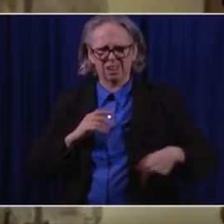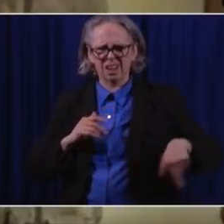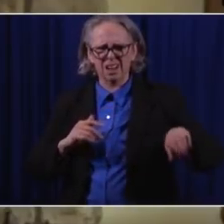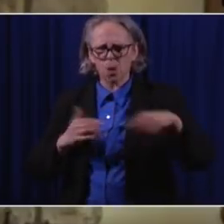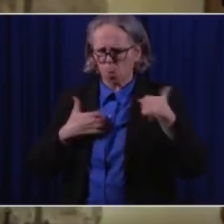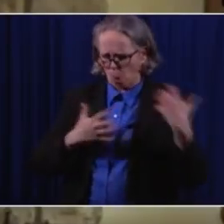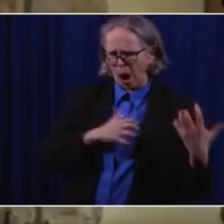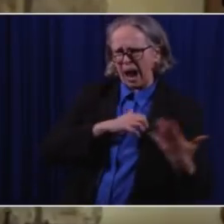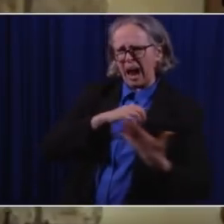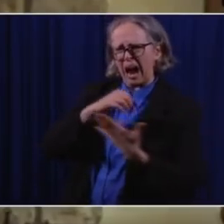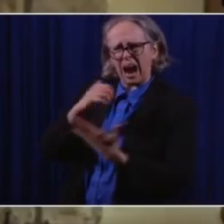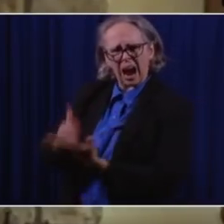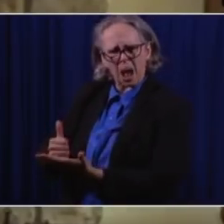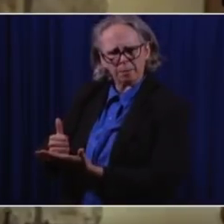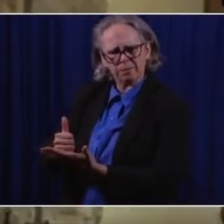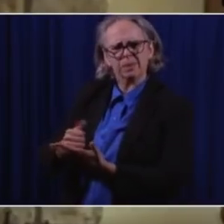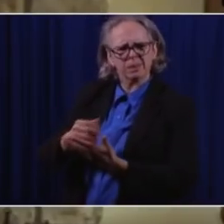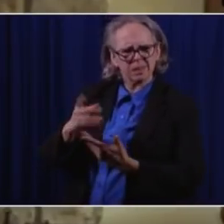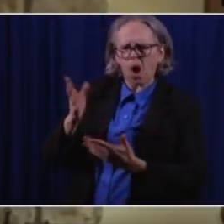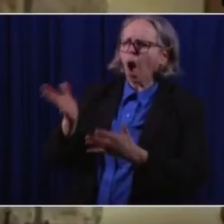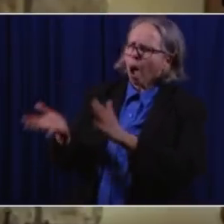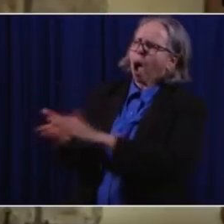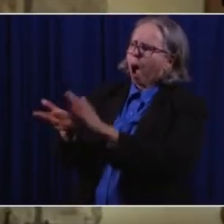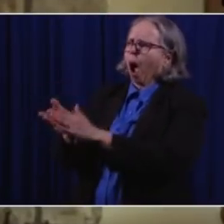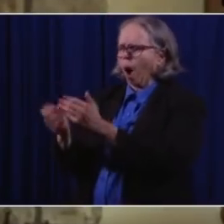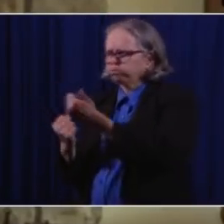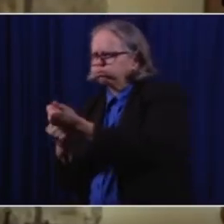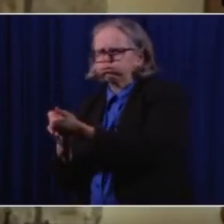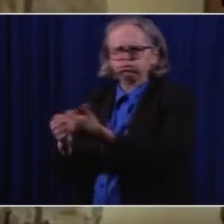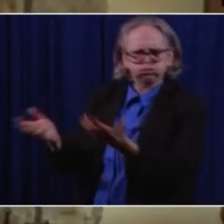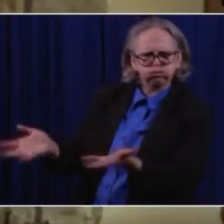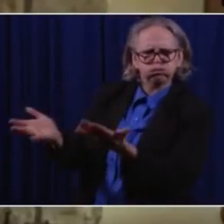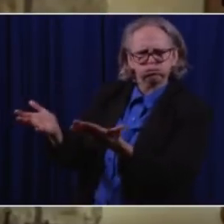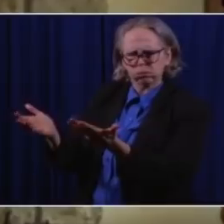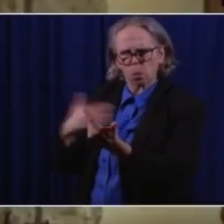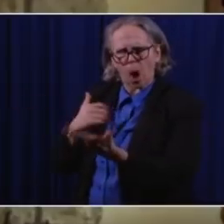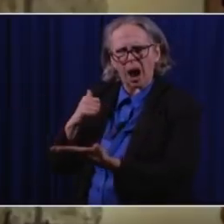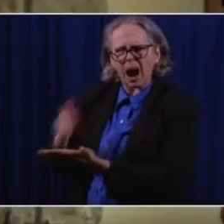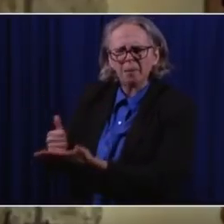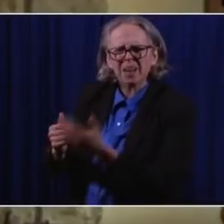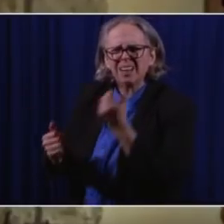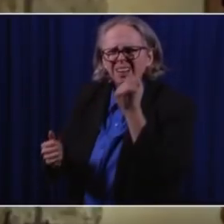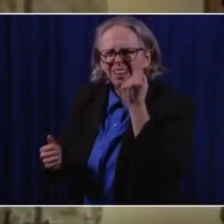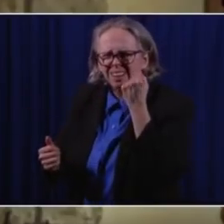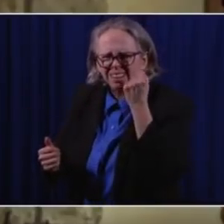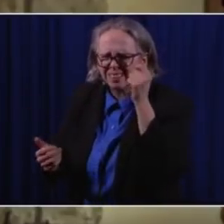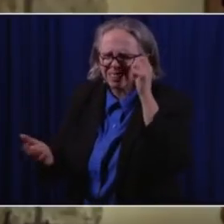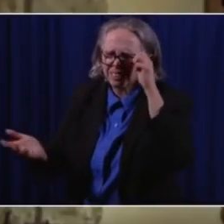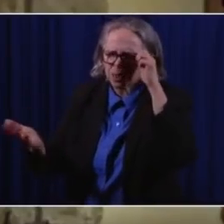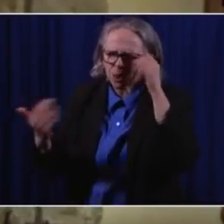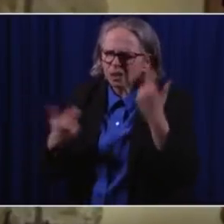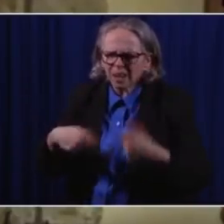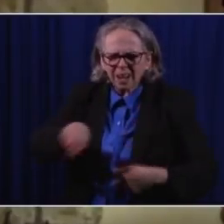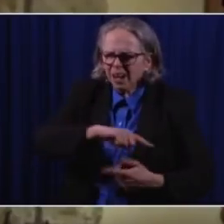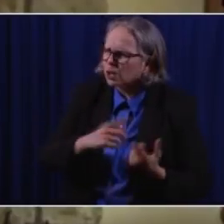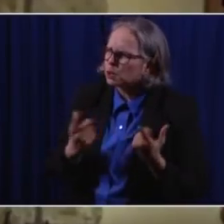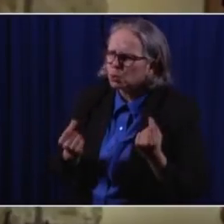want to help nurses, help doctors, everybody in the healthcare system, give me the nutshell. What do you want us to